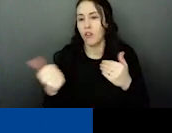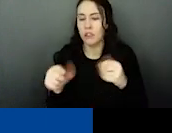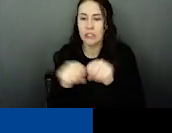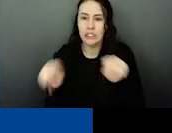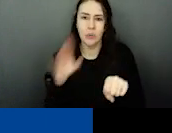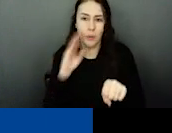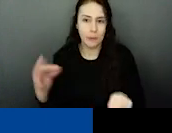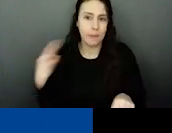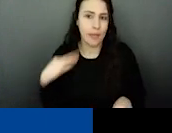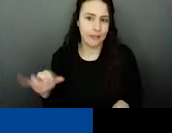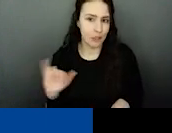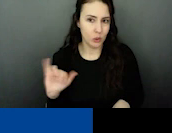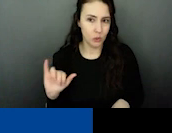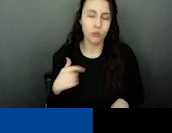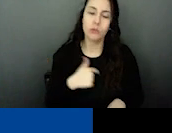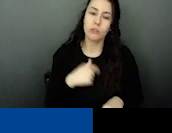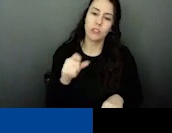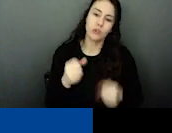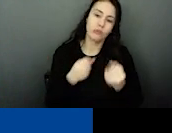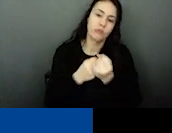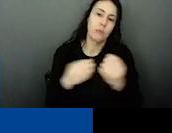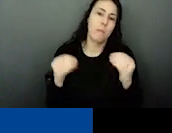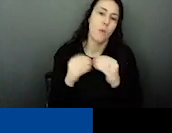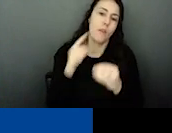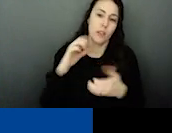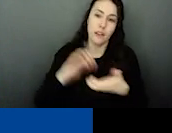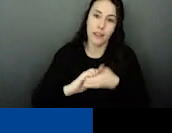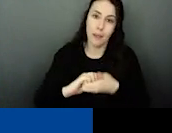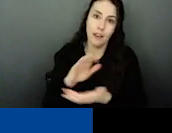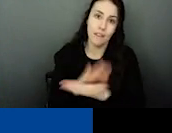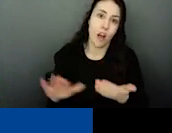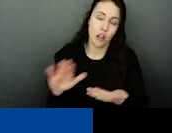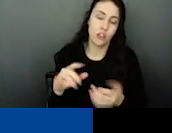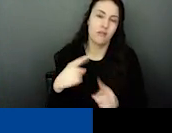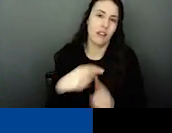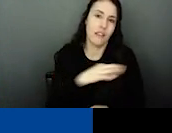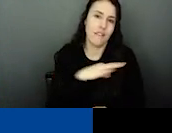be a little bit more of a support for the collaborative colleges and the faculty at the collaborative colleges moving forward.